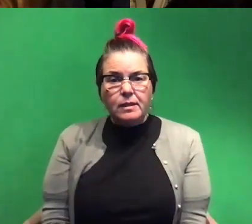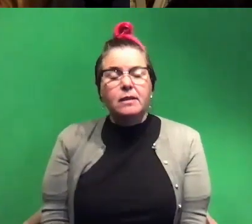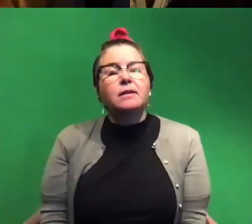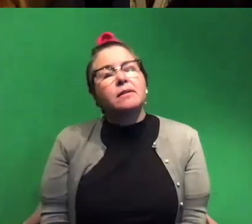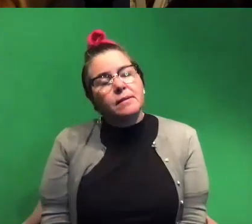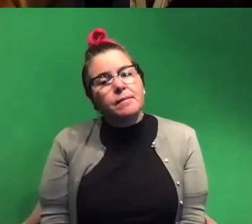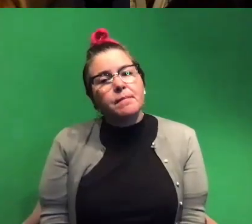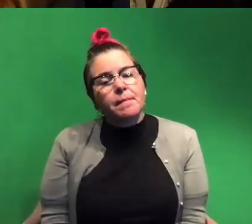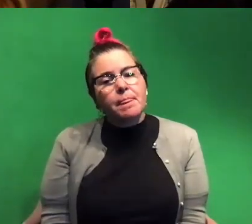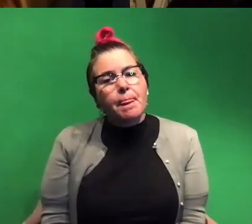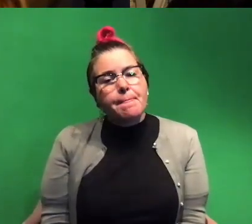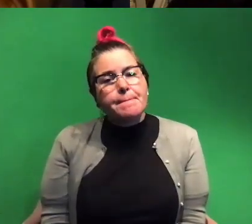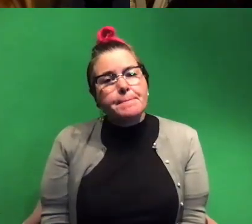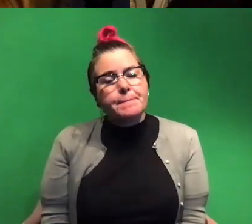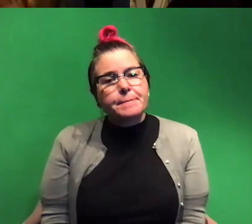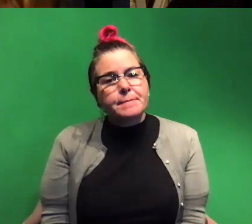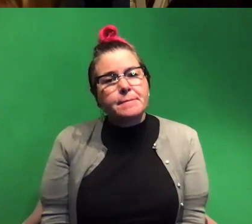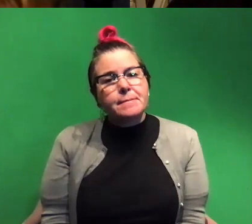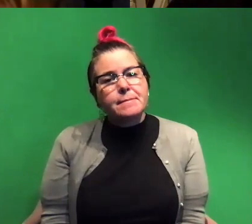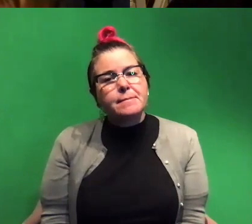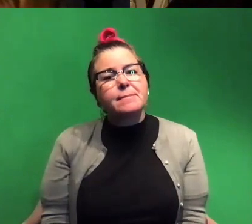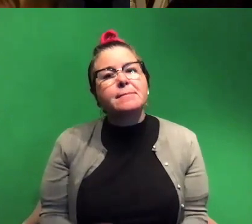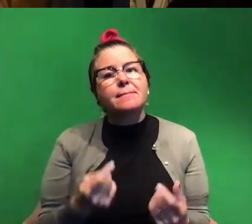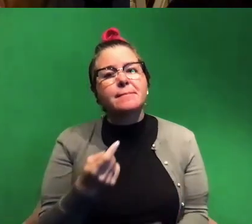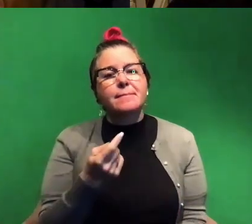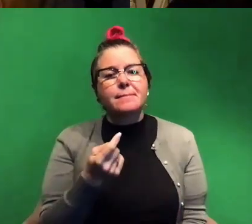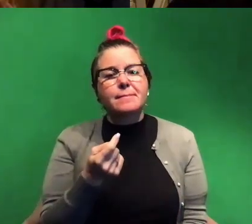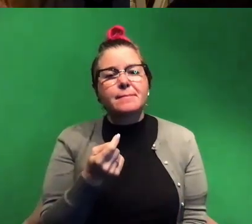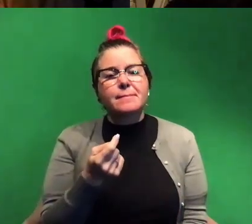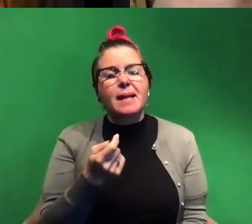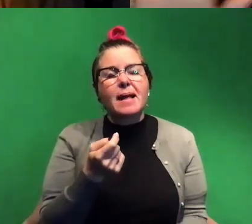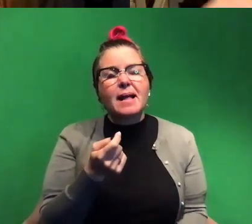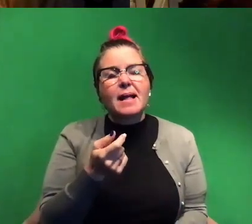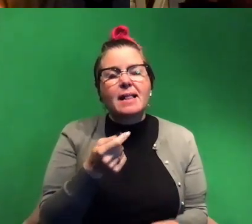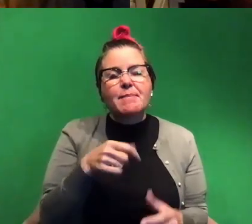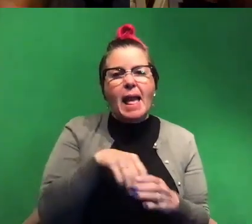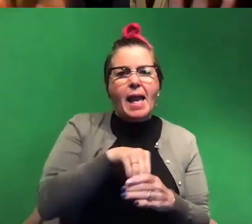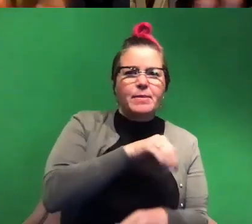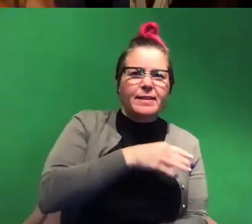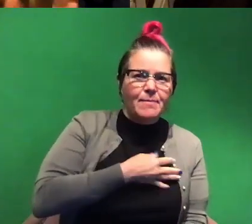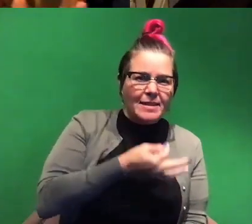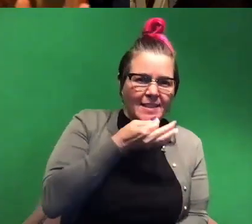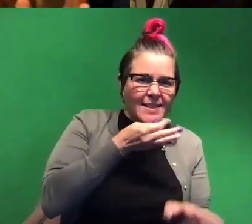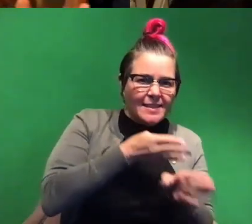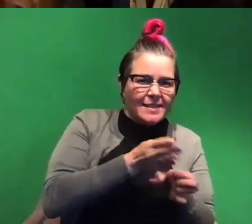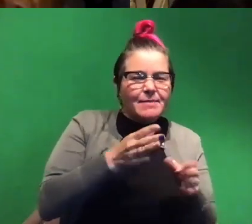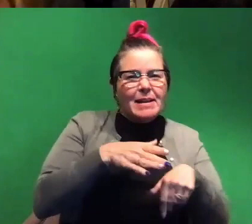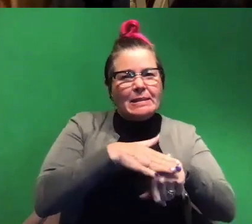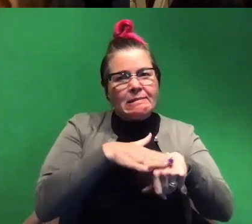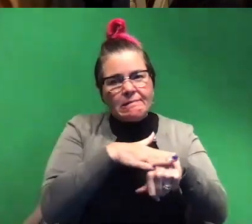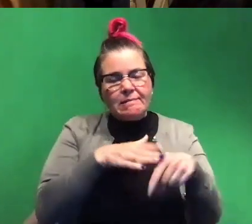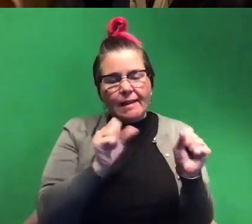So this is a little bit on the edge of my knowledge, so I'll That's try to okay. If you don't explain it know, at a like, base level. not